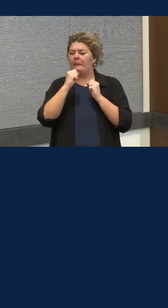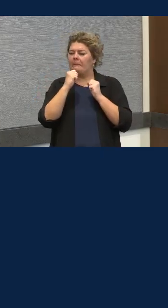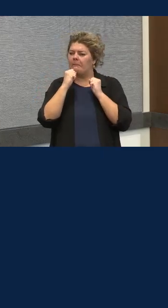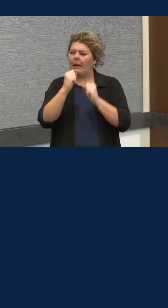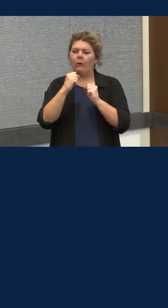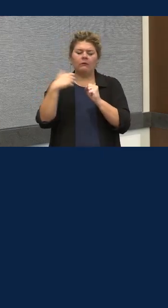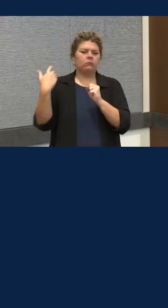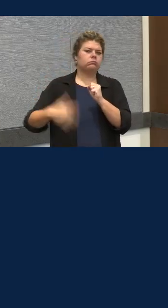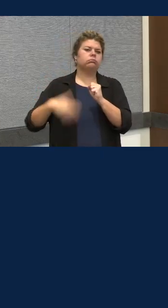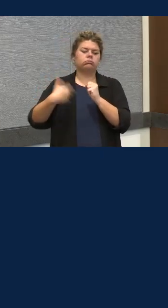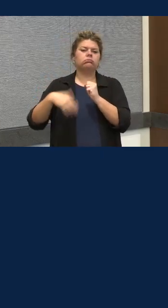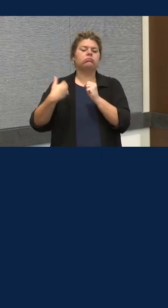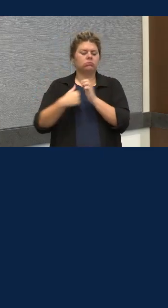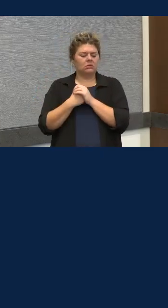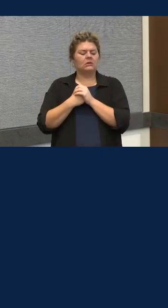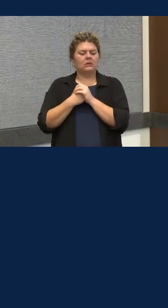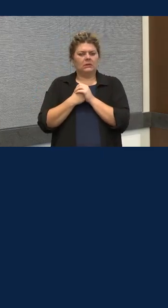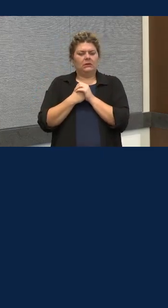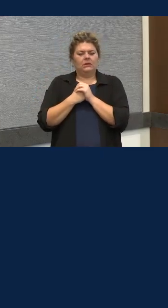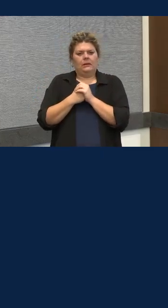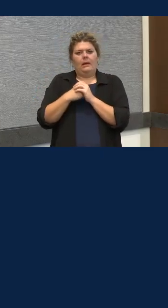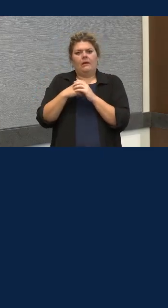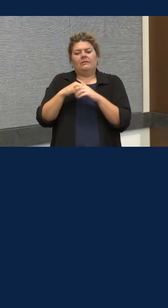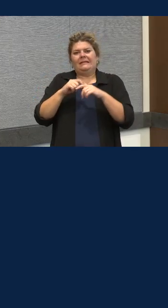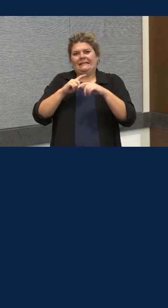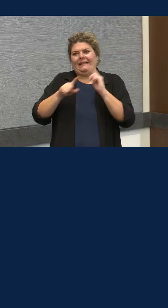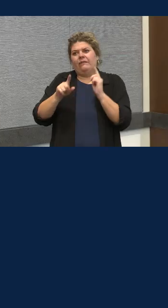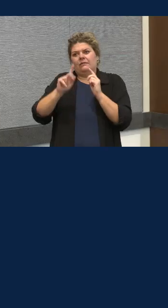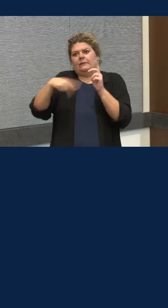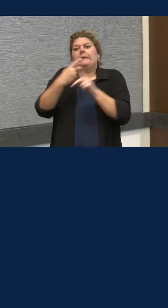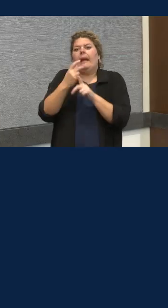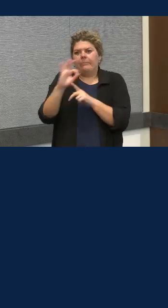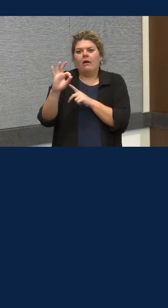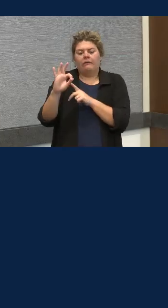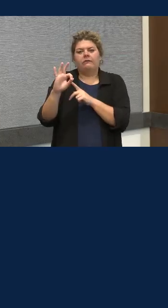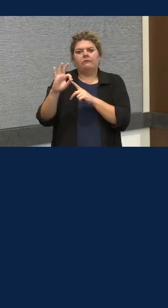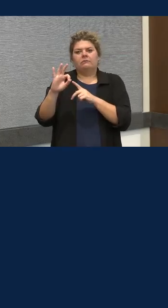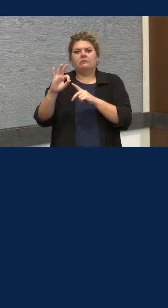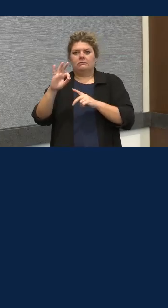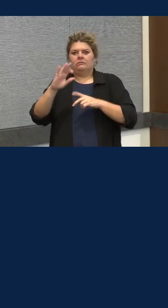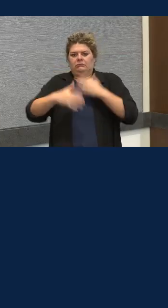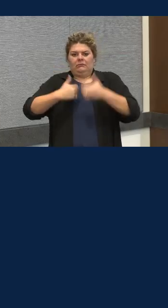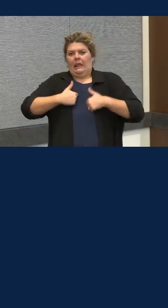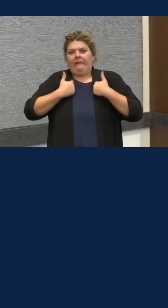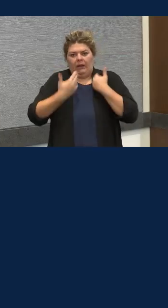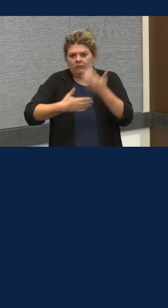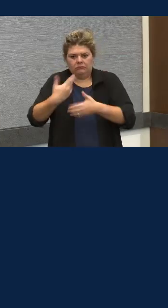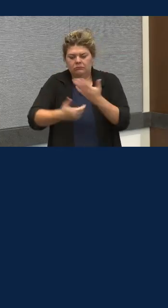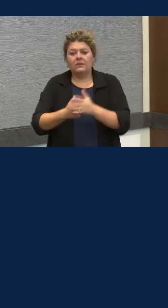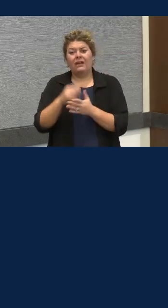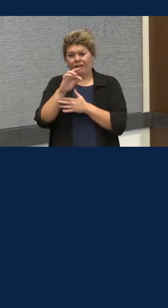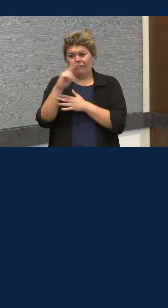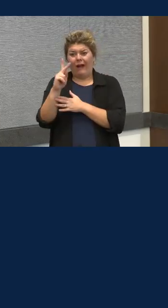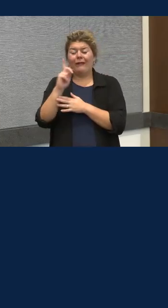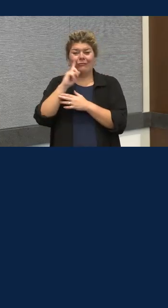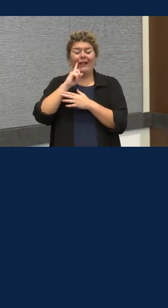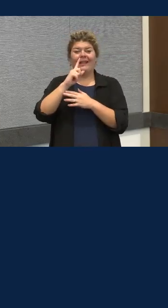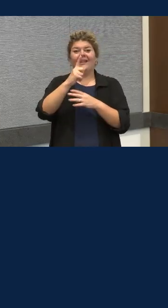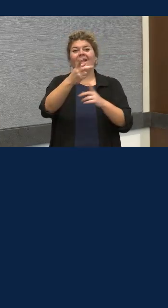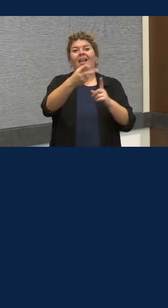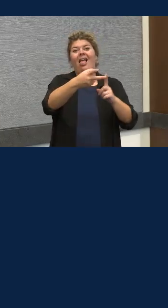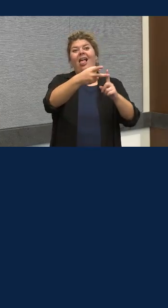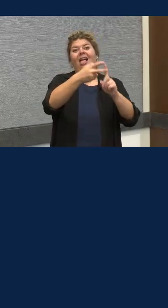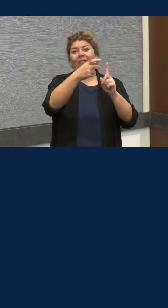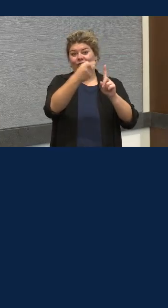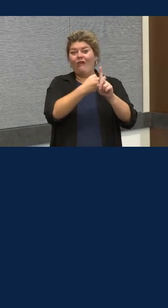powerful way and mode of existence. It certainly carried Frank out of Switzerland,